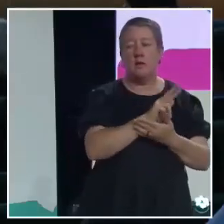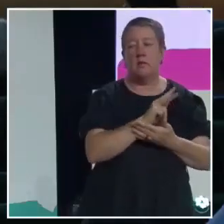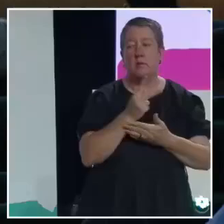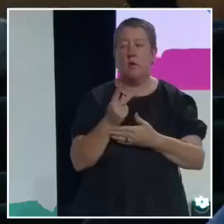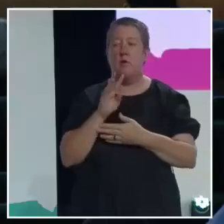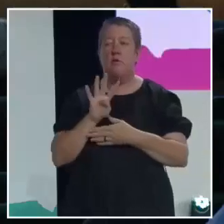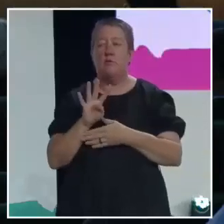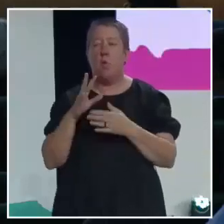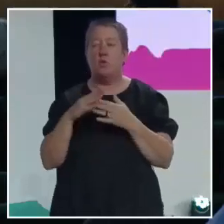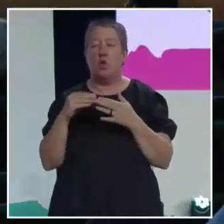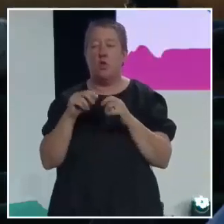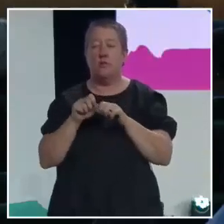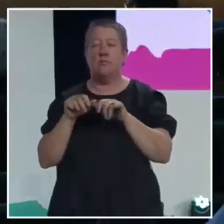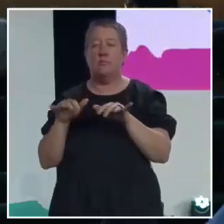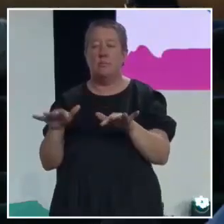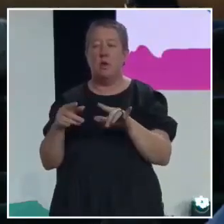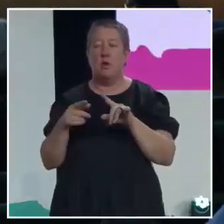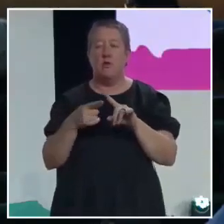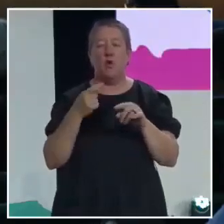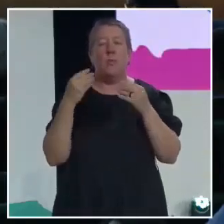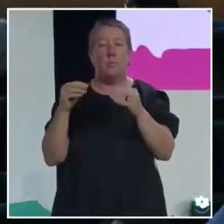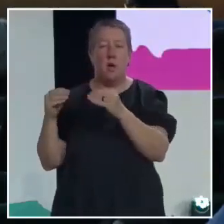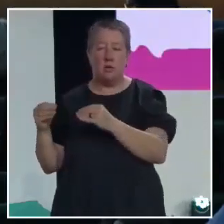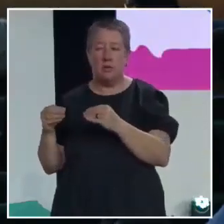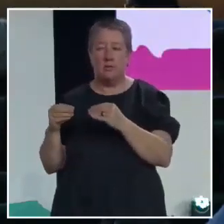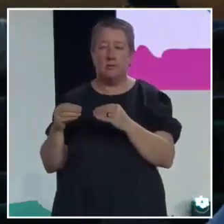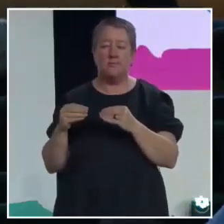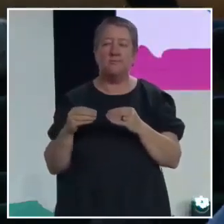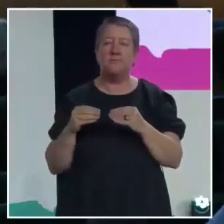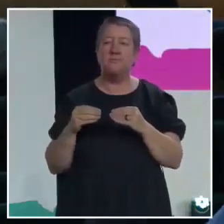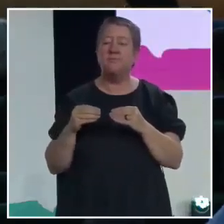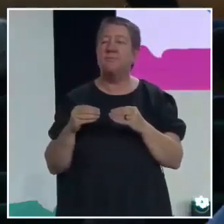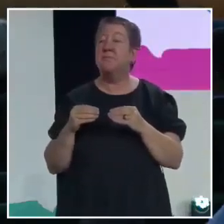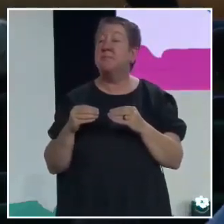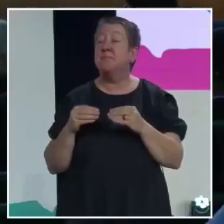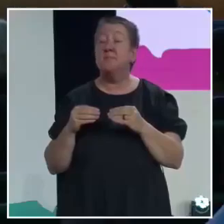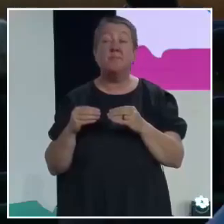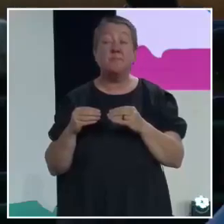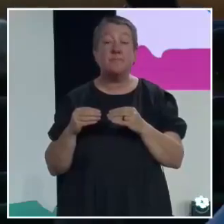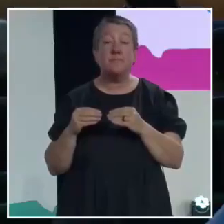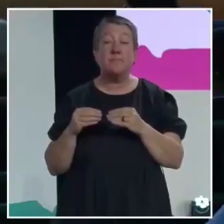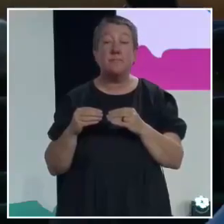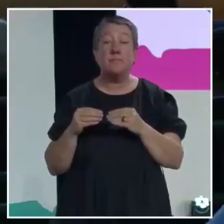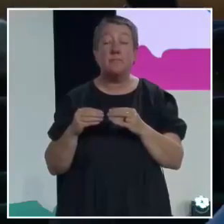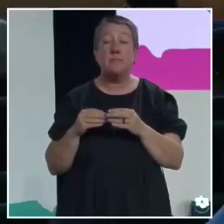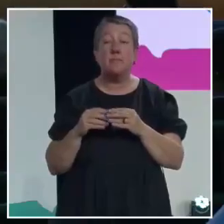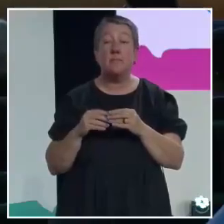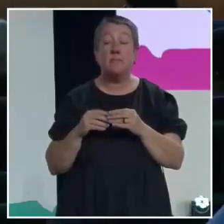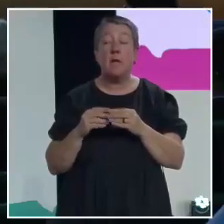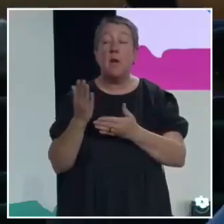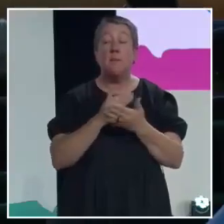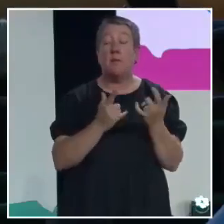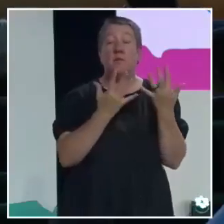instead of throwing money, funding directly program for youth and women, part of the